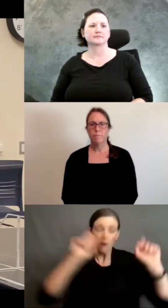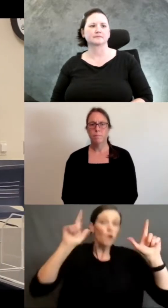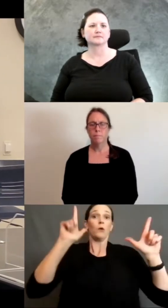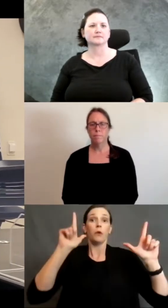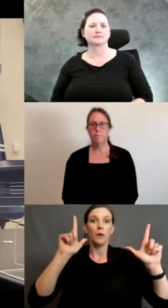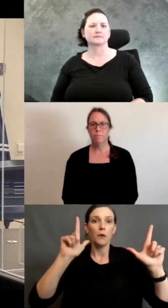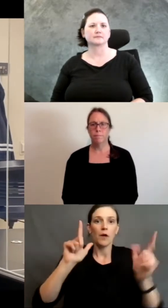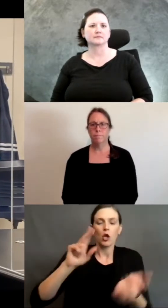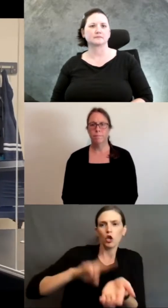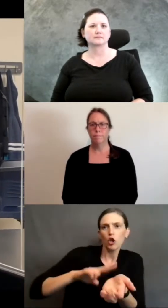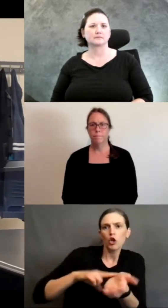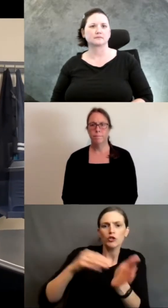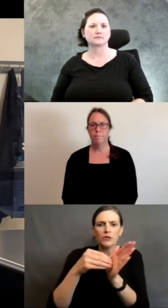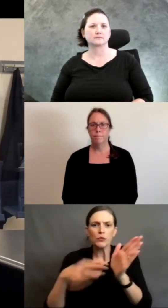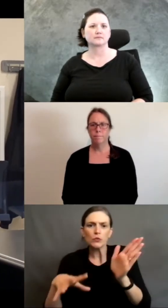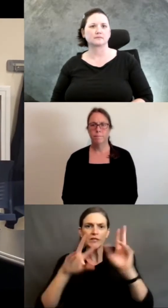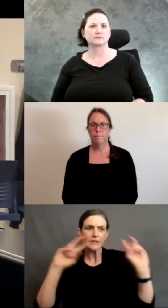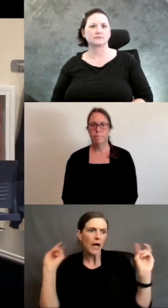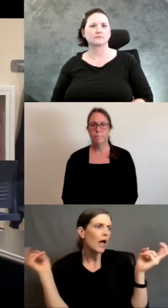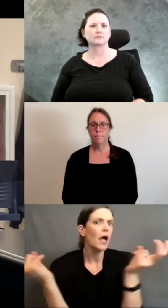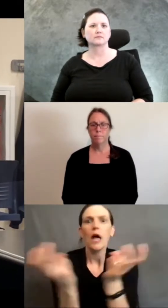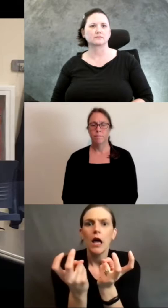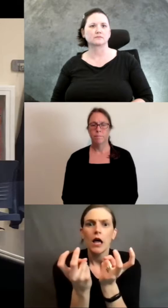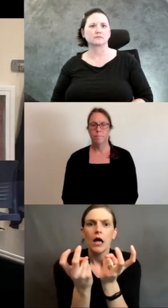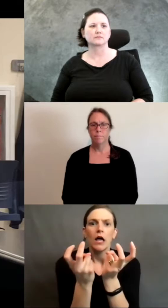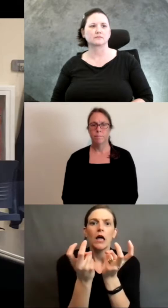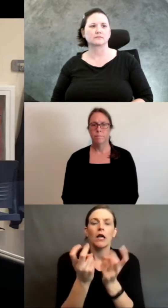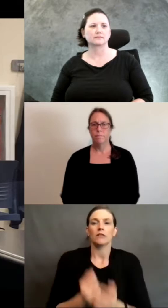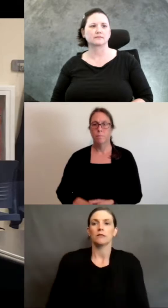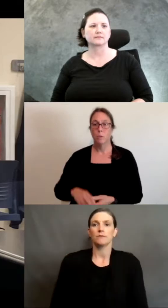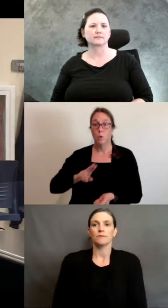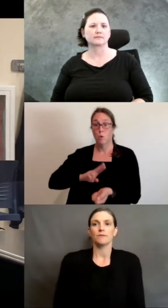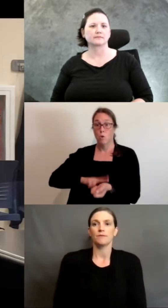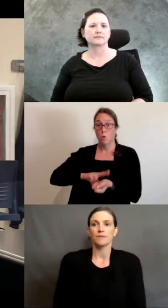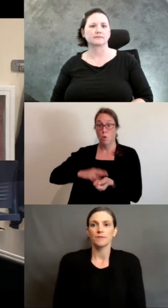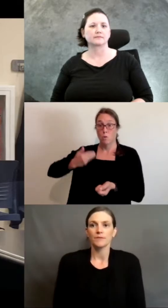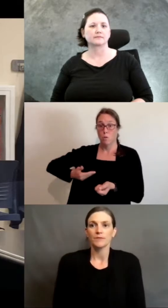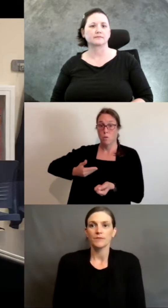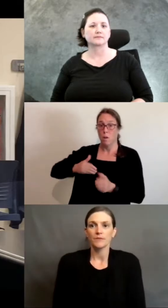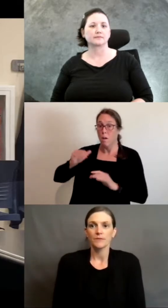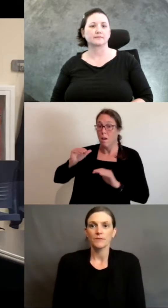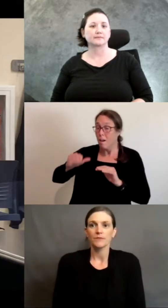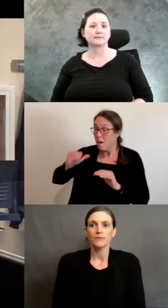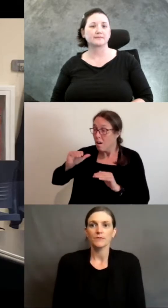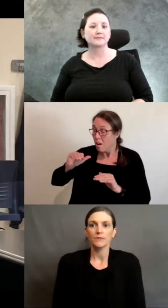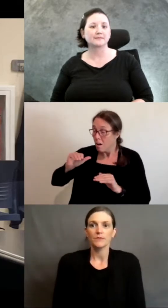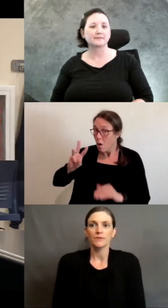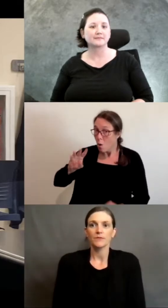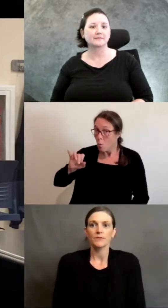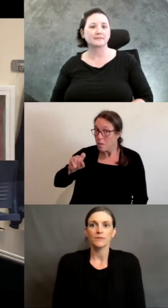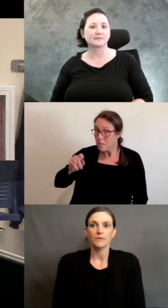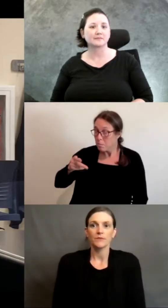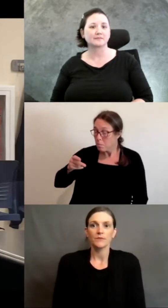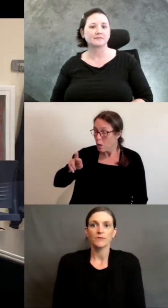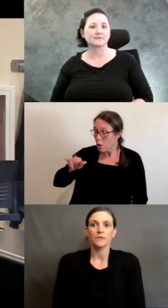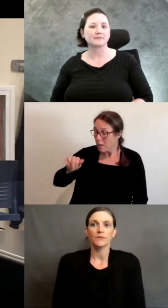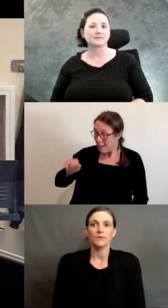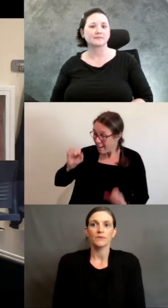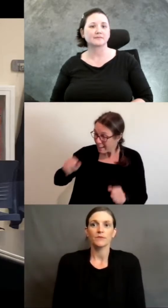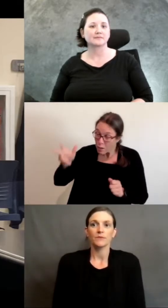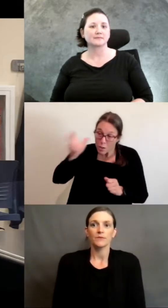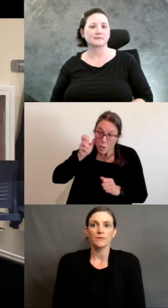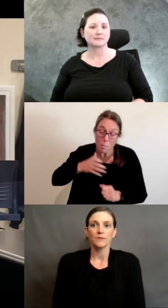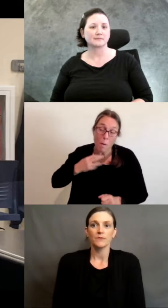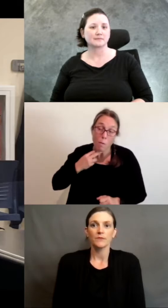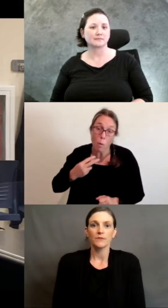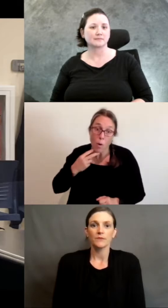nurse and students are around her. Here she comes, Wisperia. Can you hear my voice? Vesperia, do